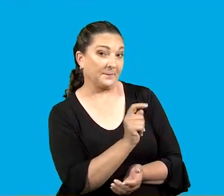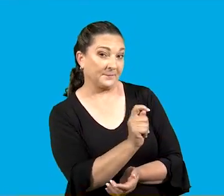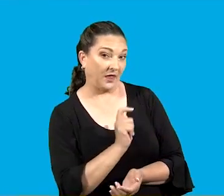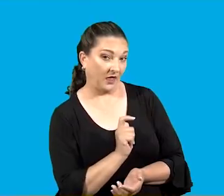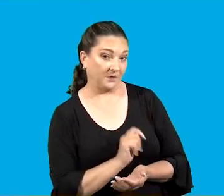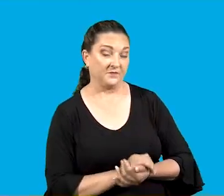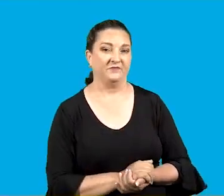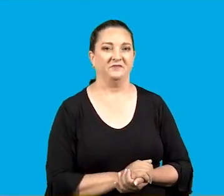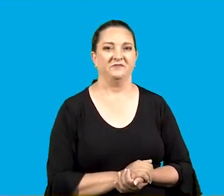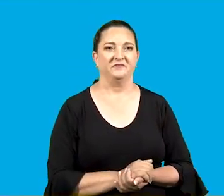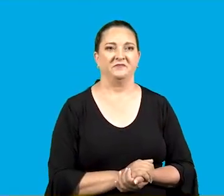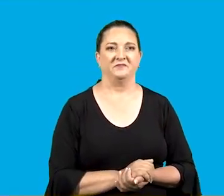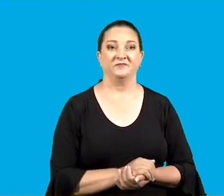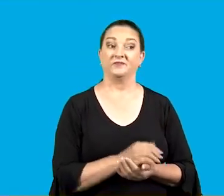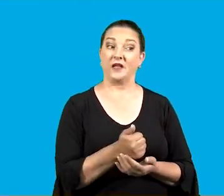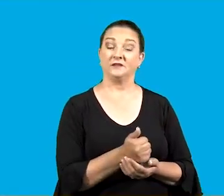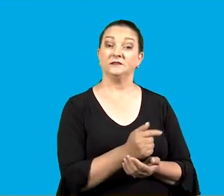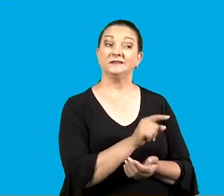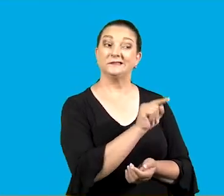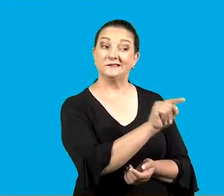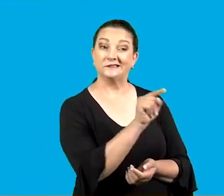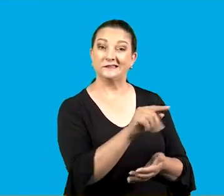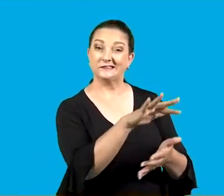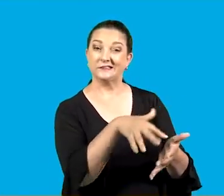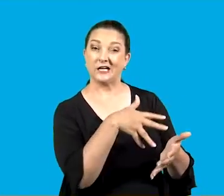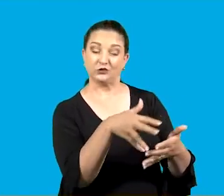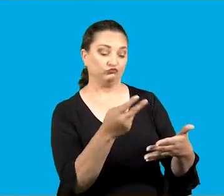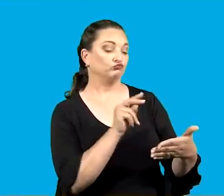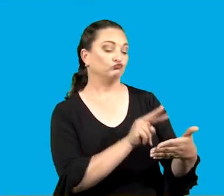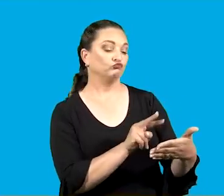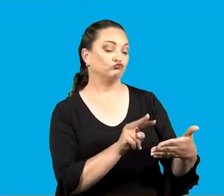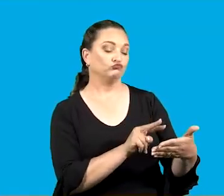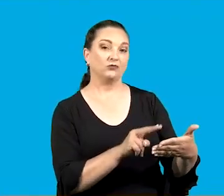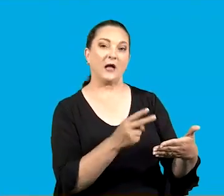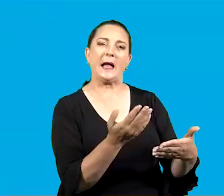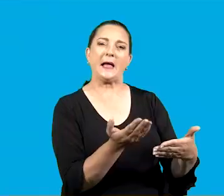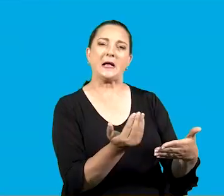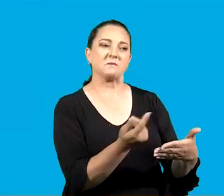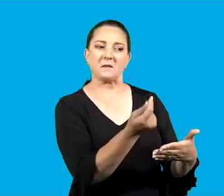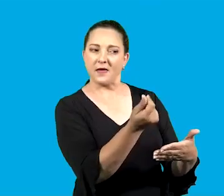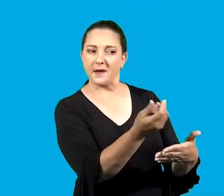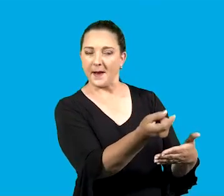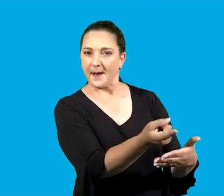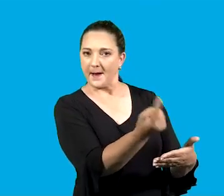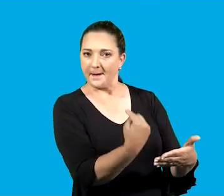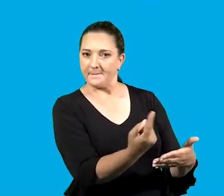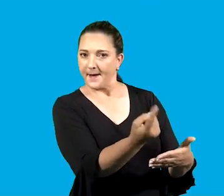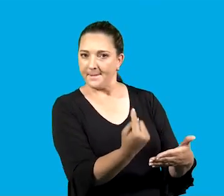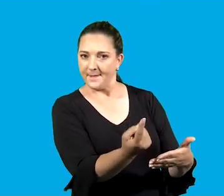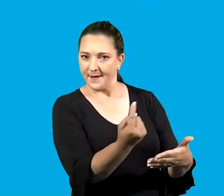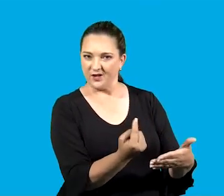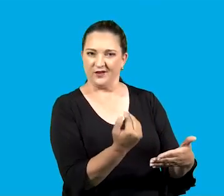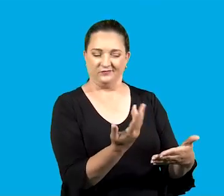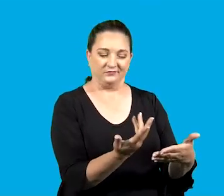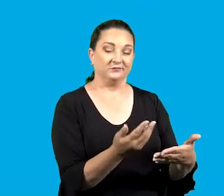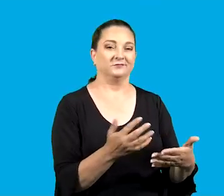to pay. Then we will draw up what is known as the debtors collection schedule. So it will now show us the expected cash from